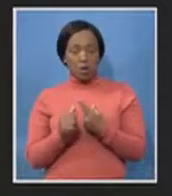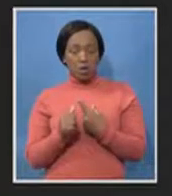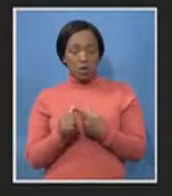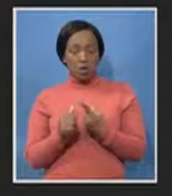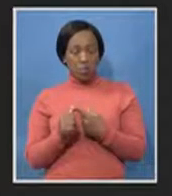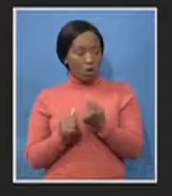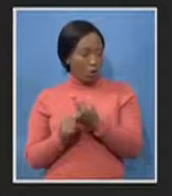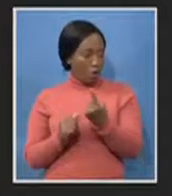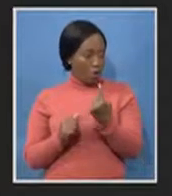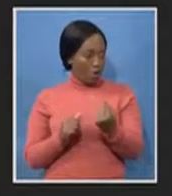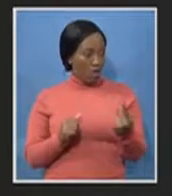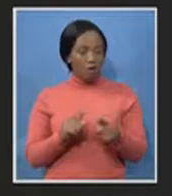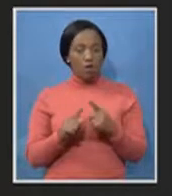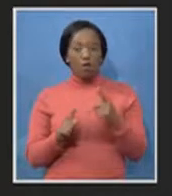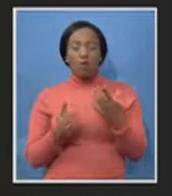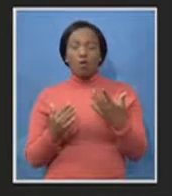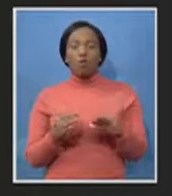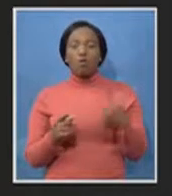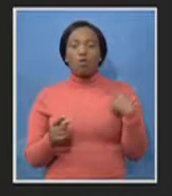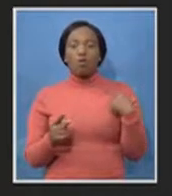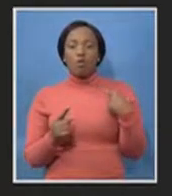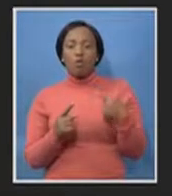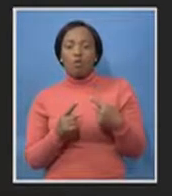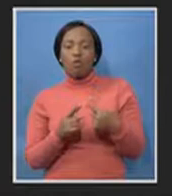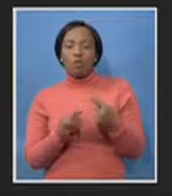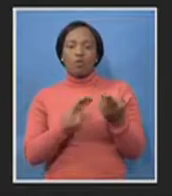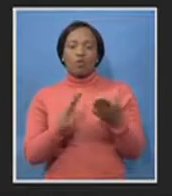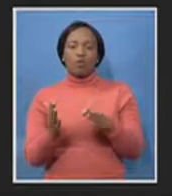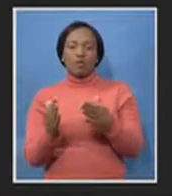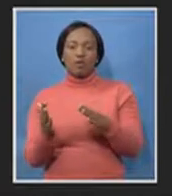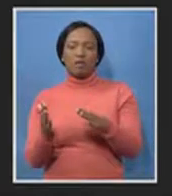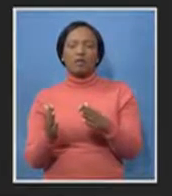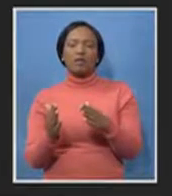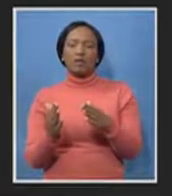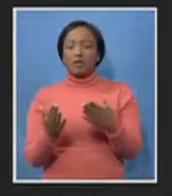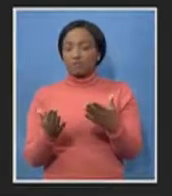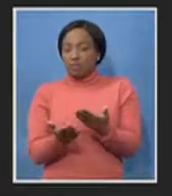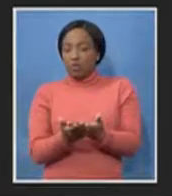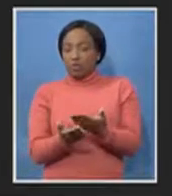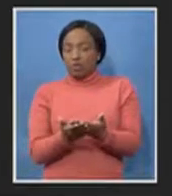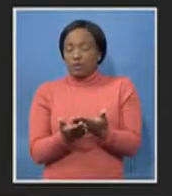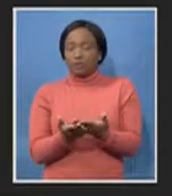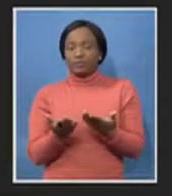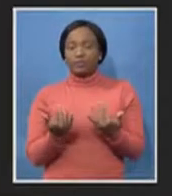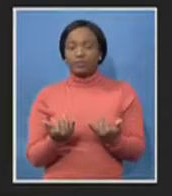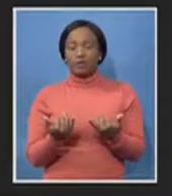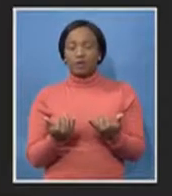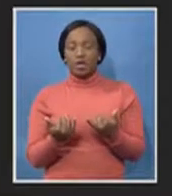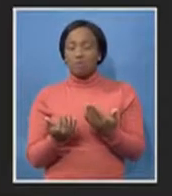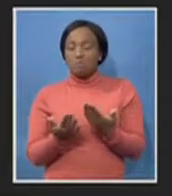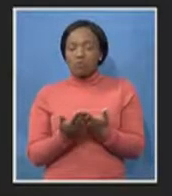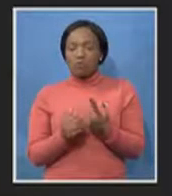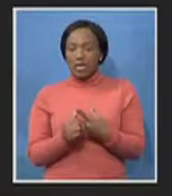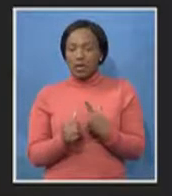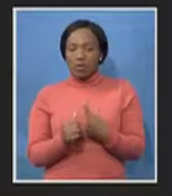weak mortality surveillance systems, is it possible that we are not counting all the deaths in